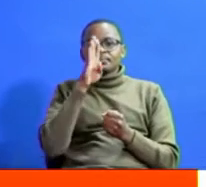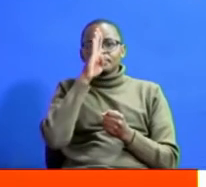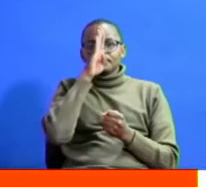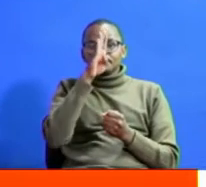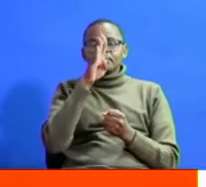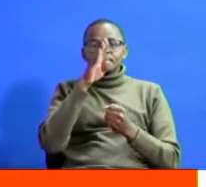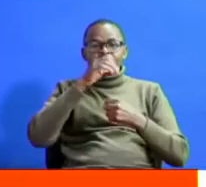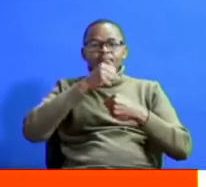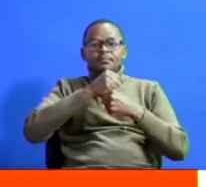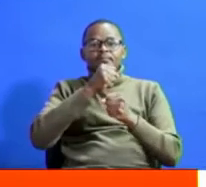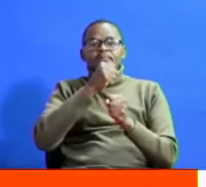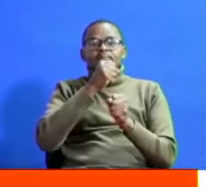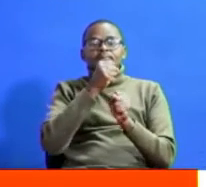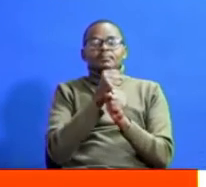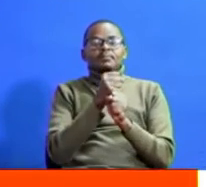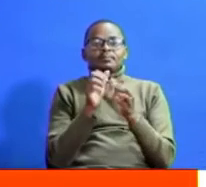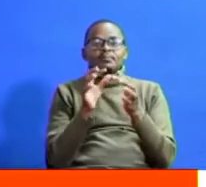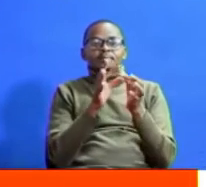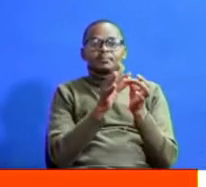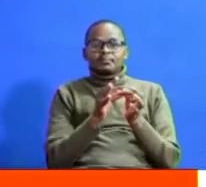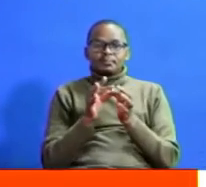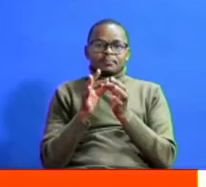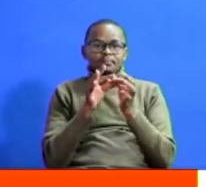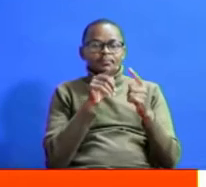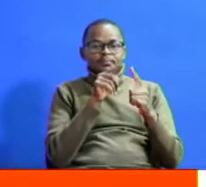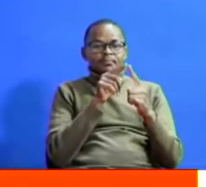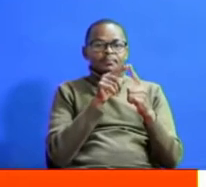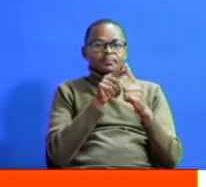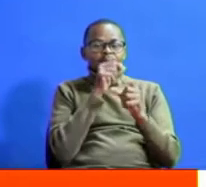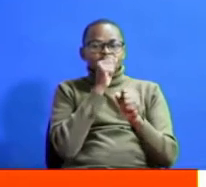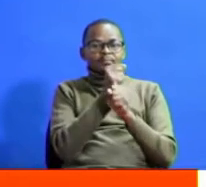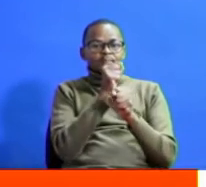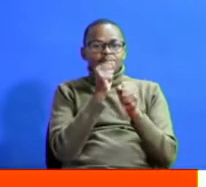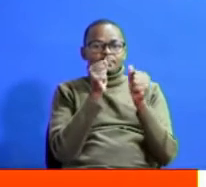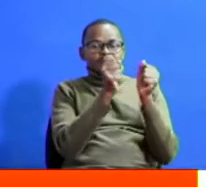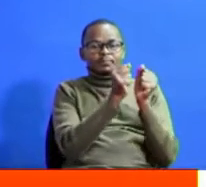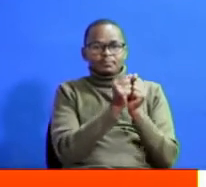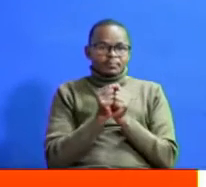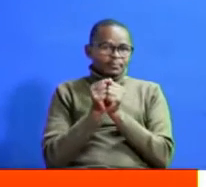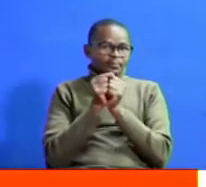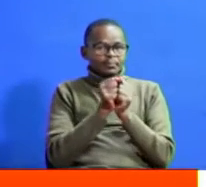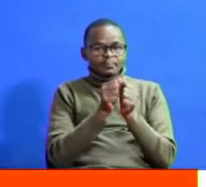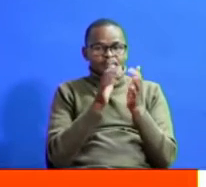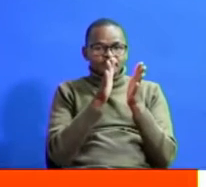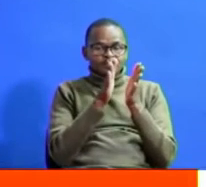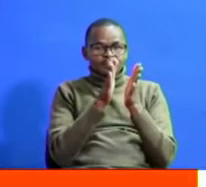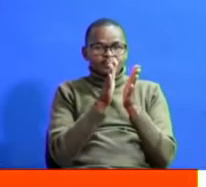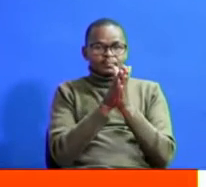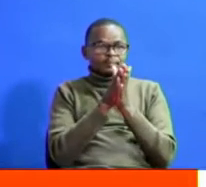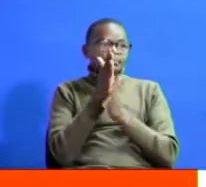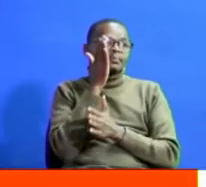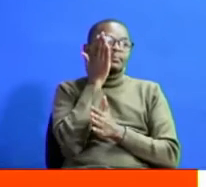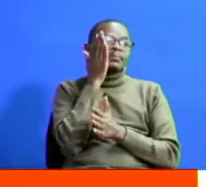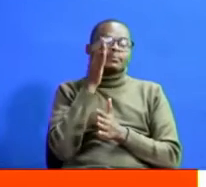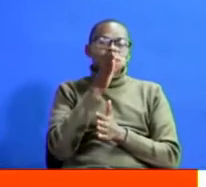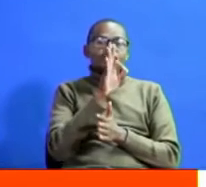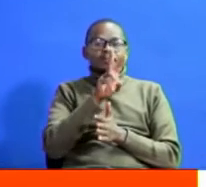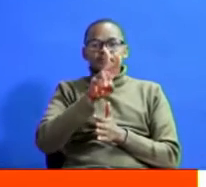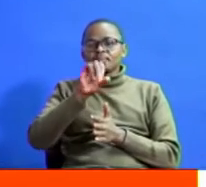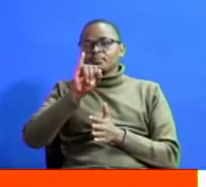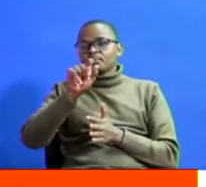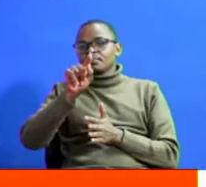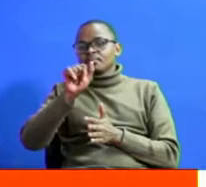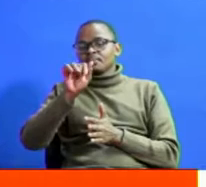a coalition to work together with the Mothers of the Victims